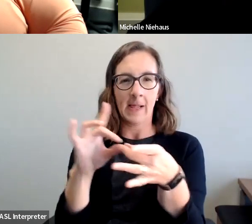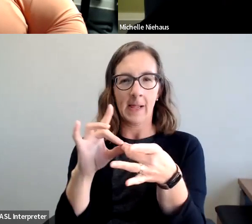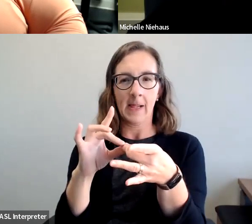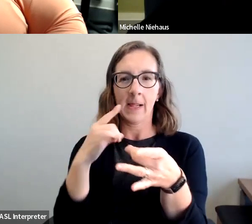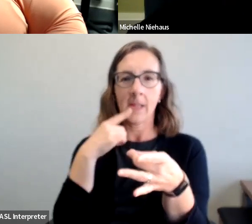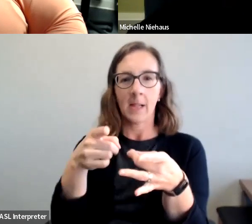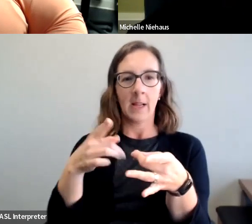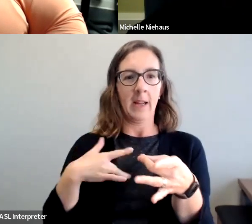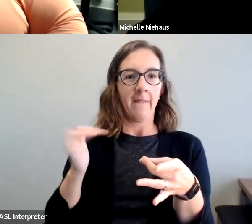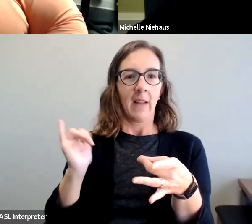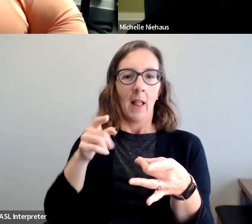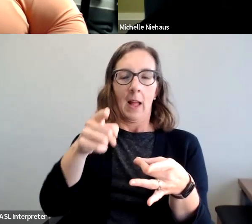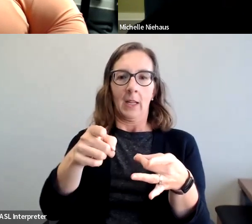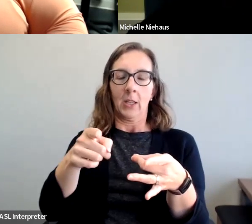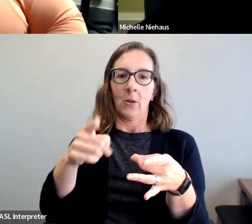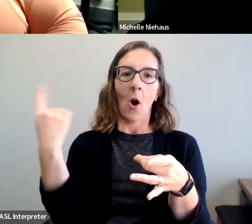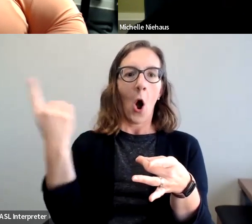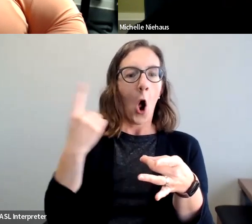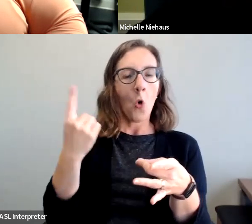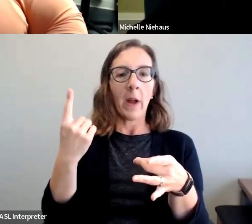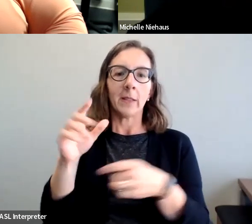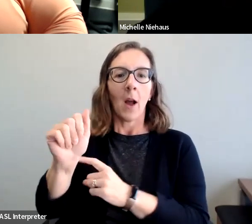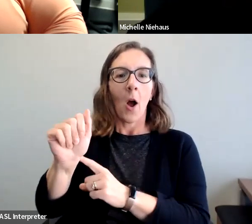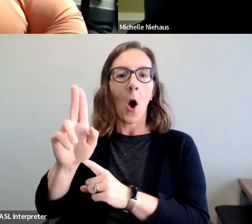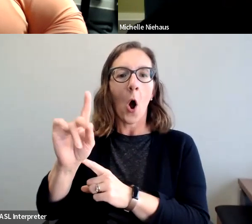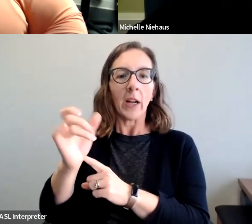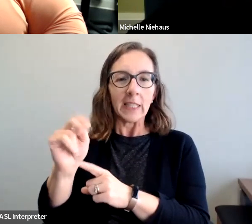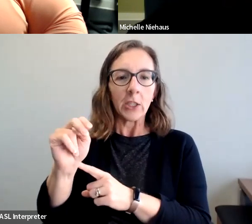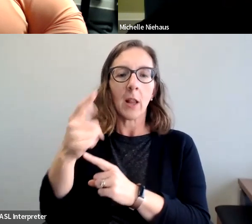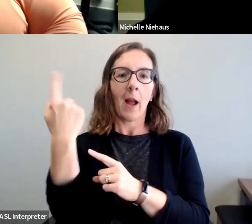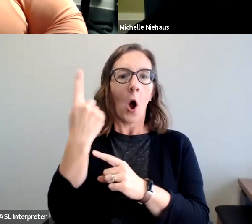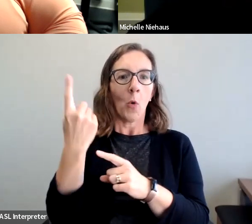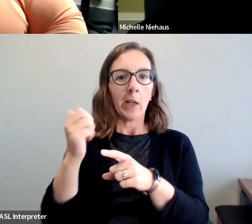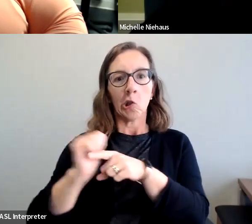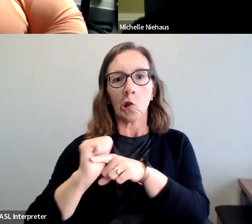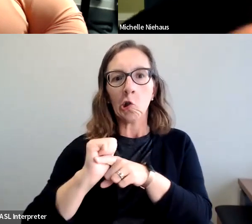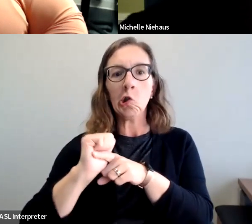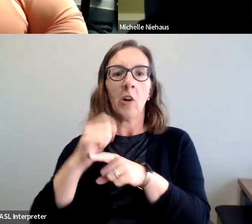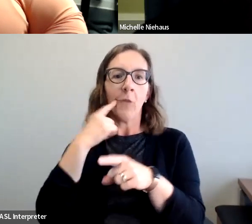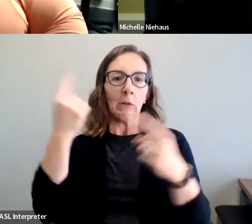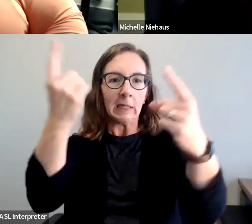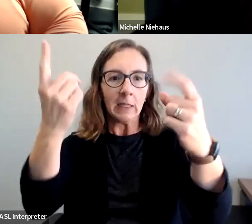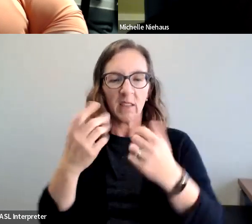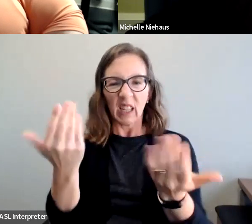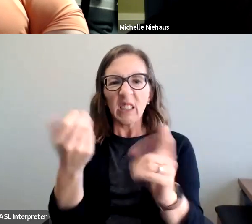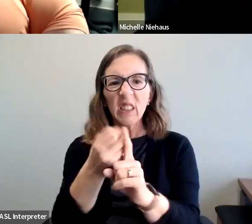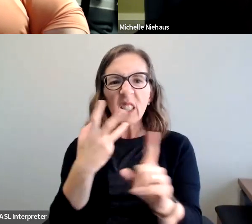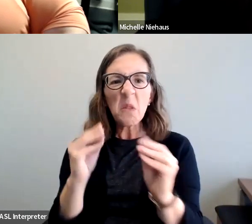always on audition, and you just kind of alluded to that. Can you say more about that?